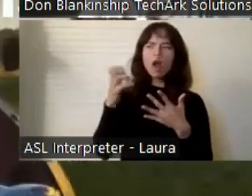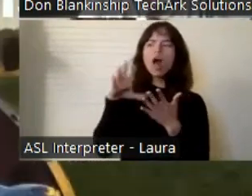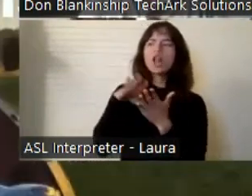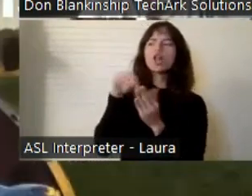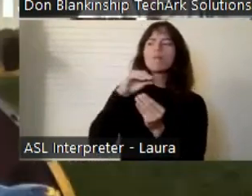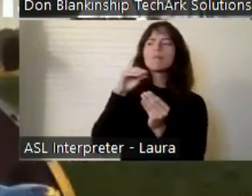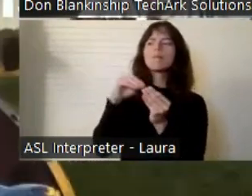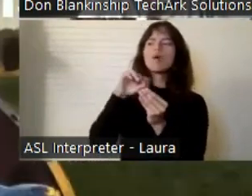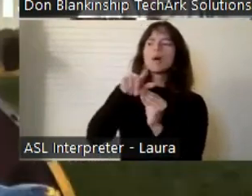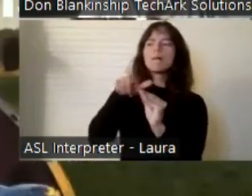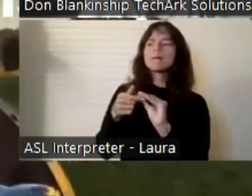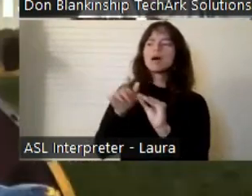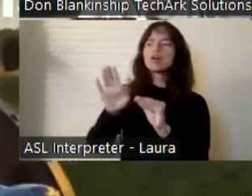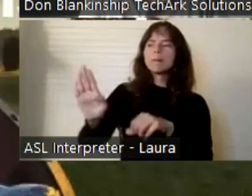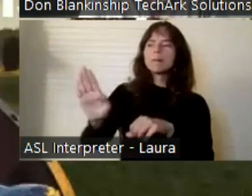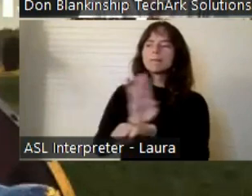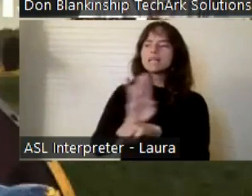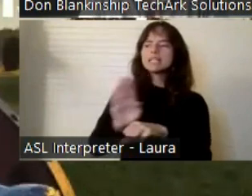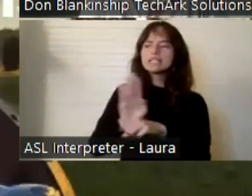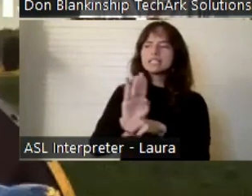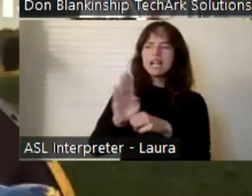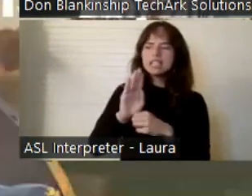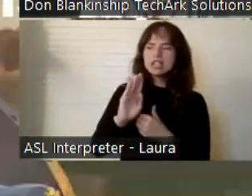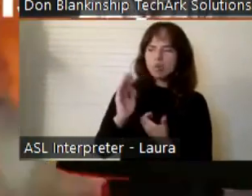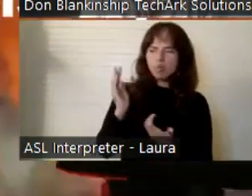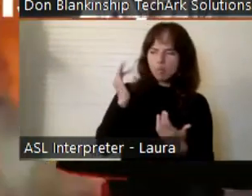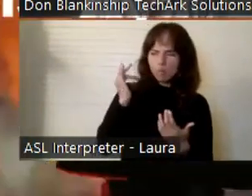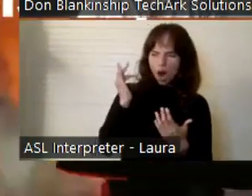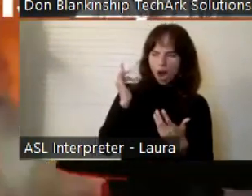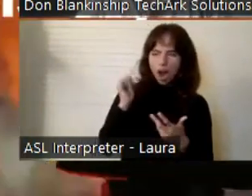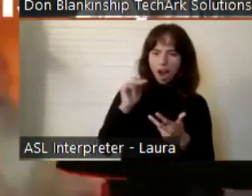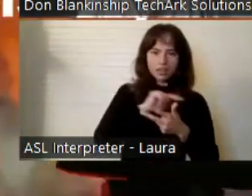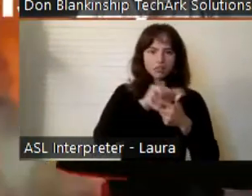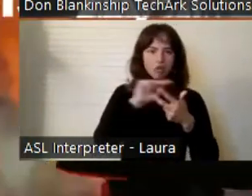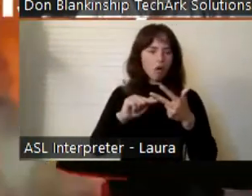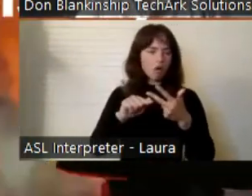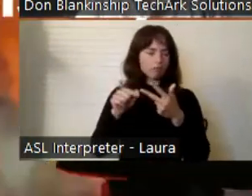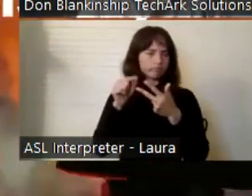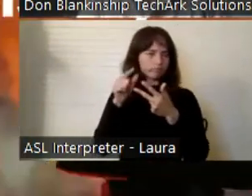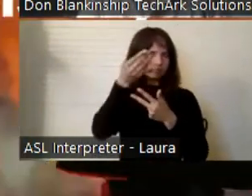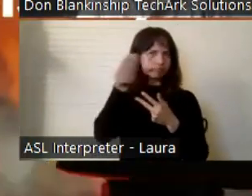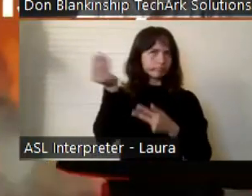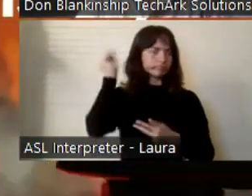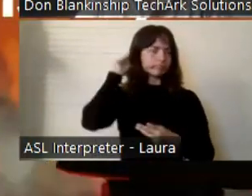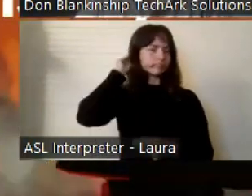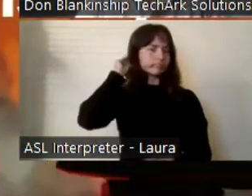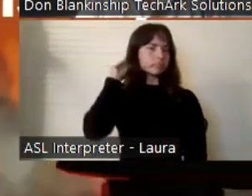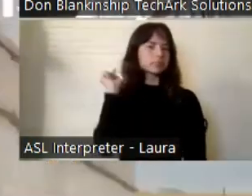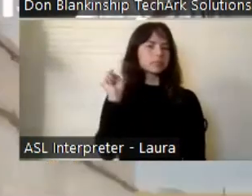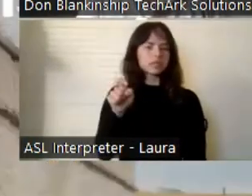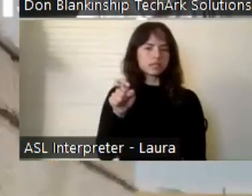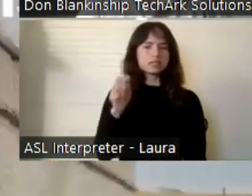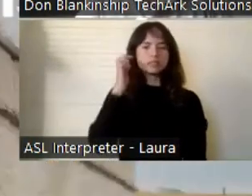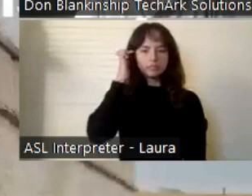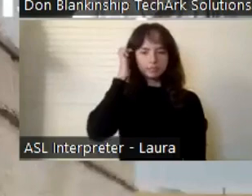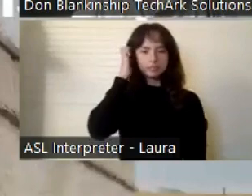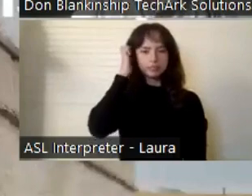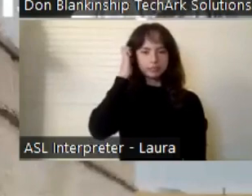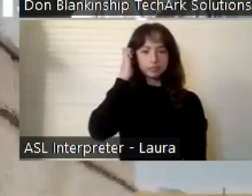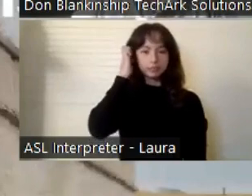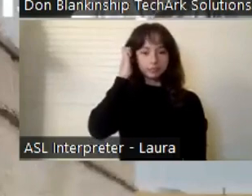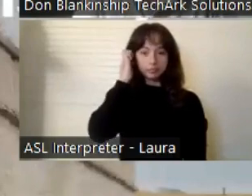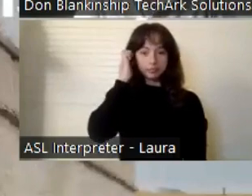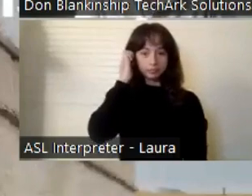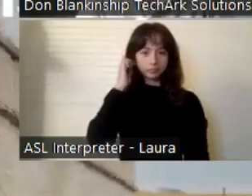we really have to know the purpose. And then beyond that, again, with this particular site, this is more of an informational, I would call it more like a quote unquote a